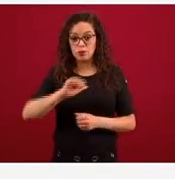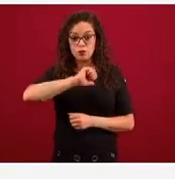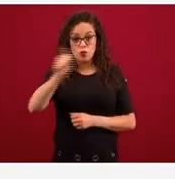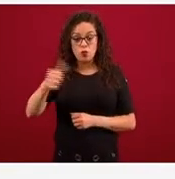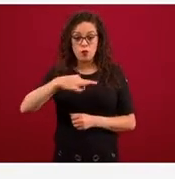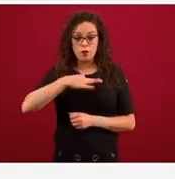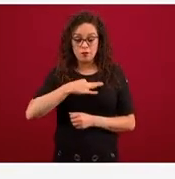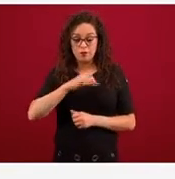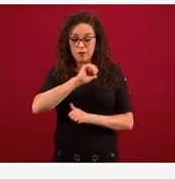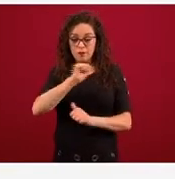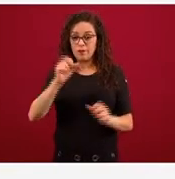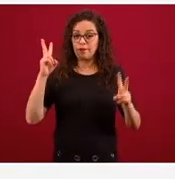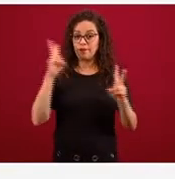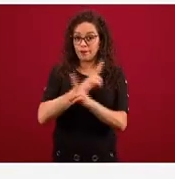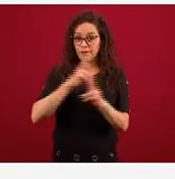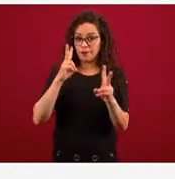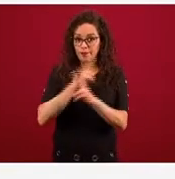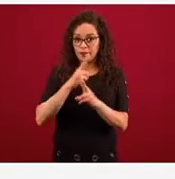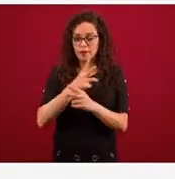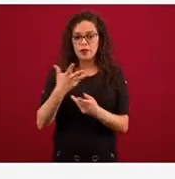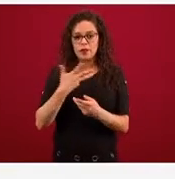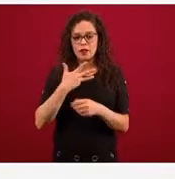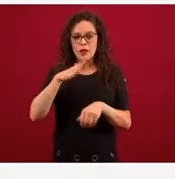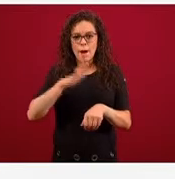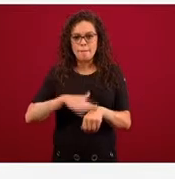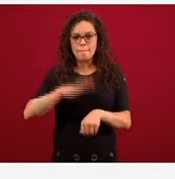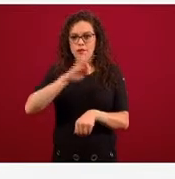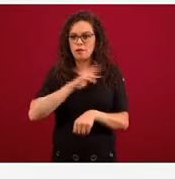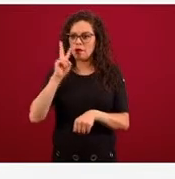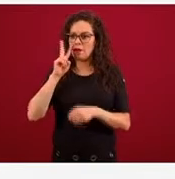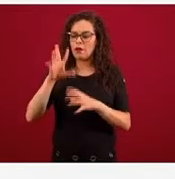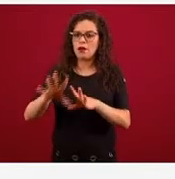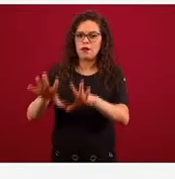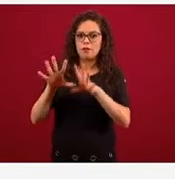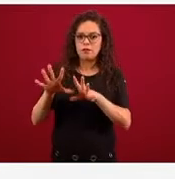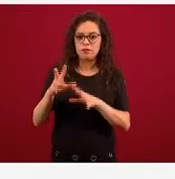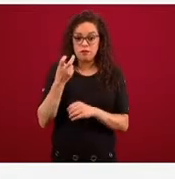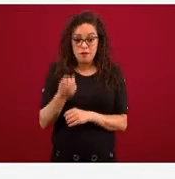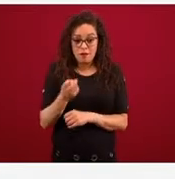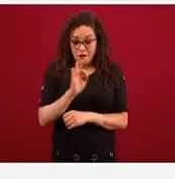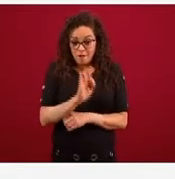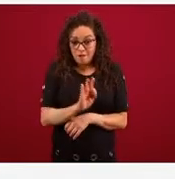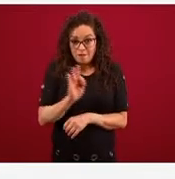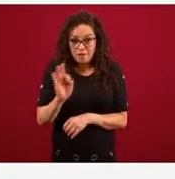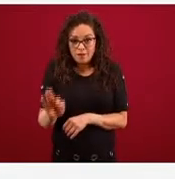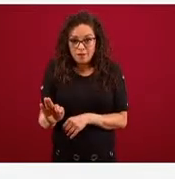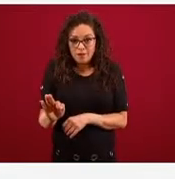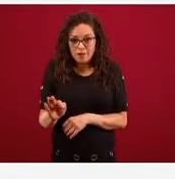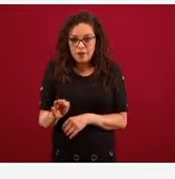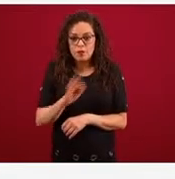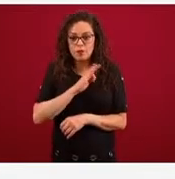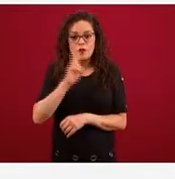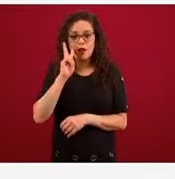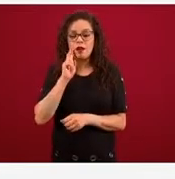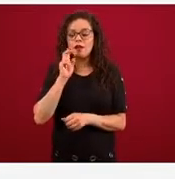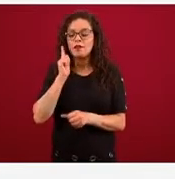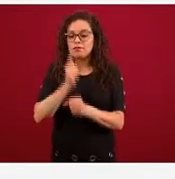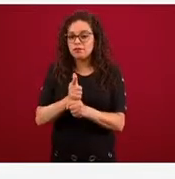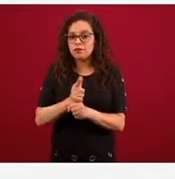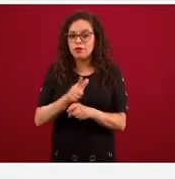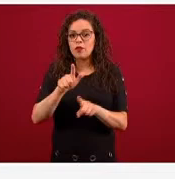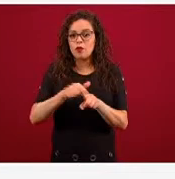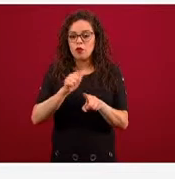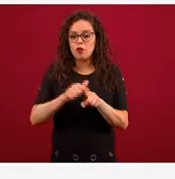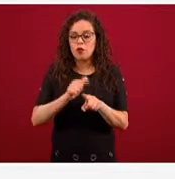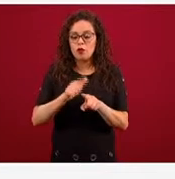virus deaths respiratorios que are pudieran estar also predominando ya having en a estas serious fechas. Vemos effect. And we also cómo want to las take a look líneas de color at what